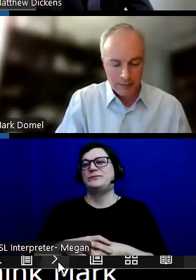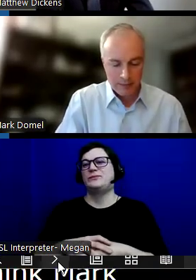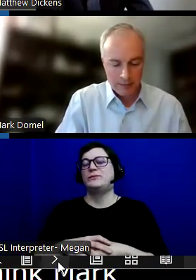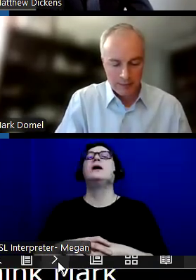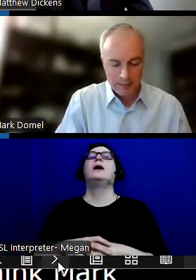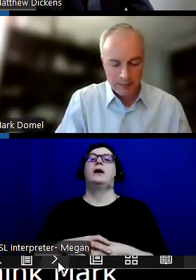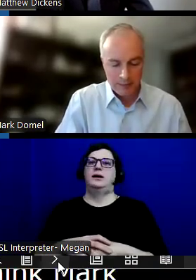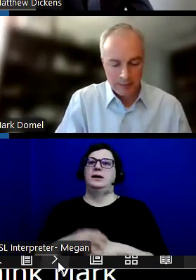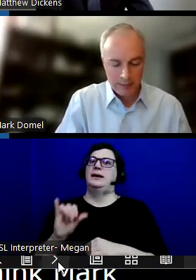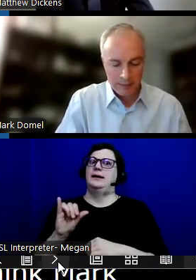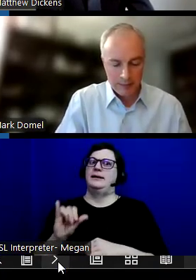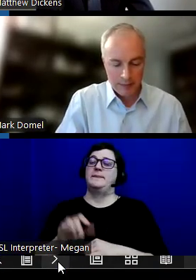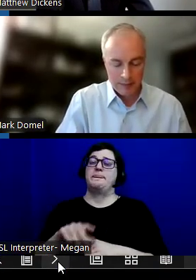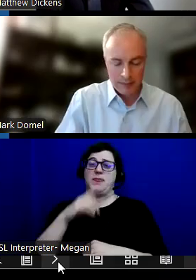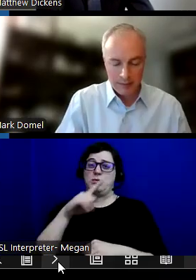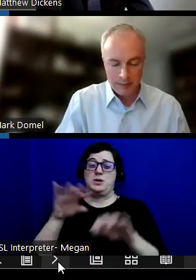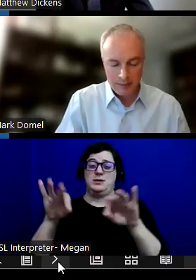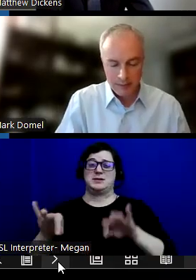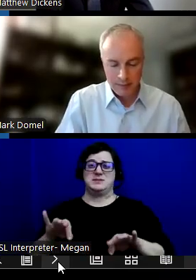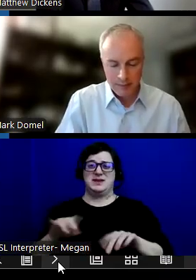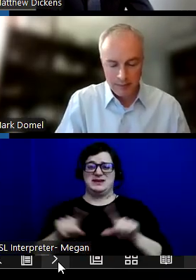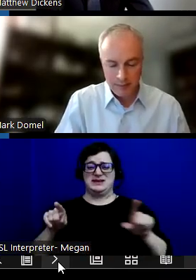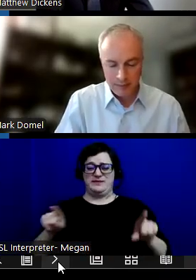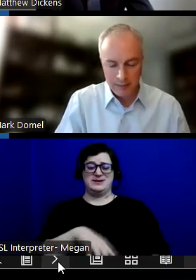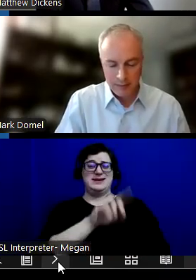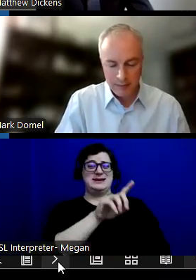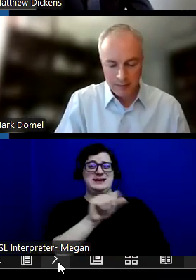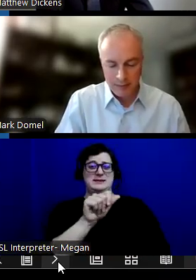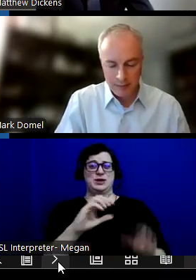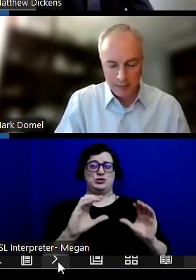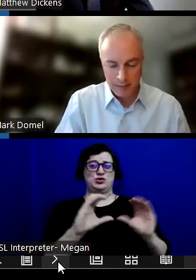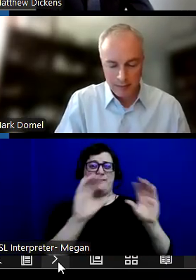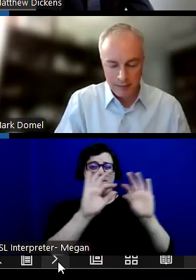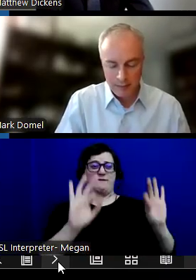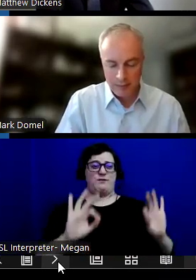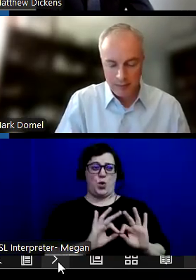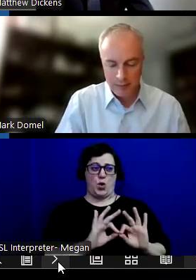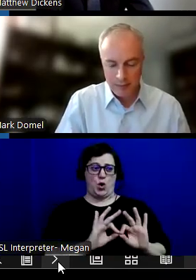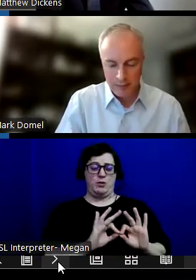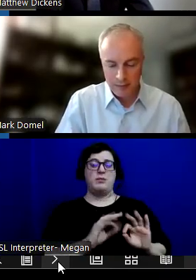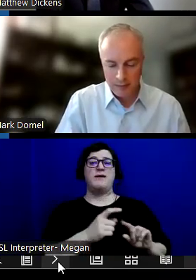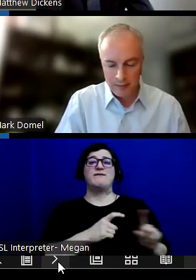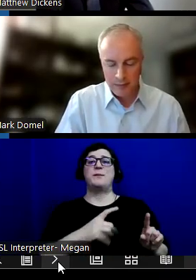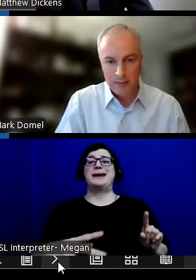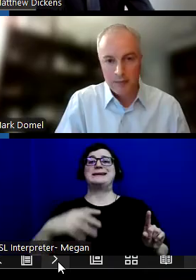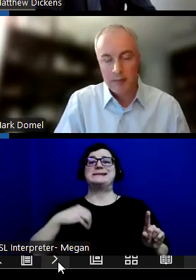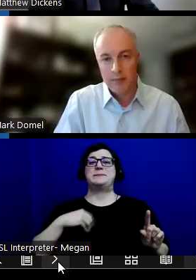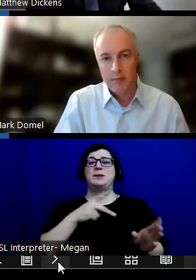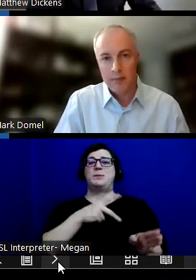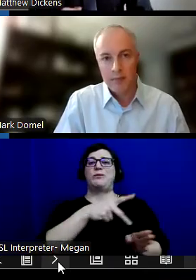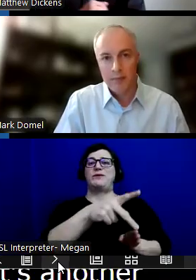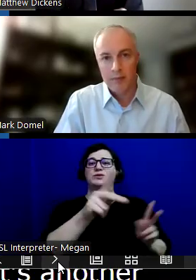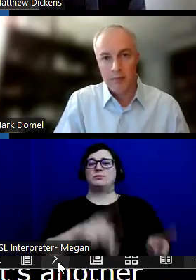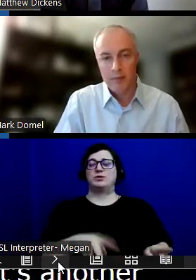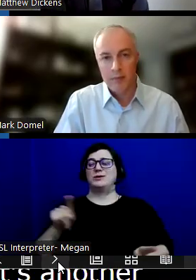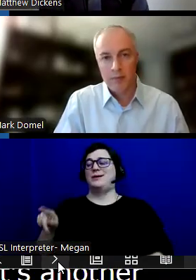Okay, can you explain the difference between the disability certification form by an accepted professional and an IEP completed